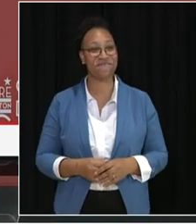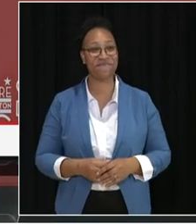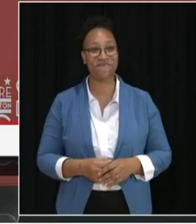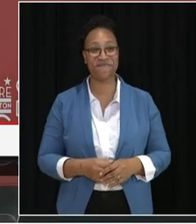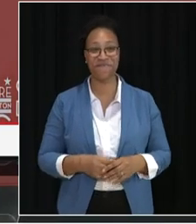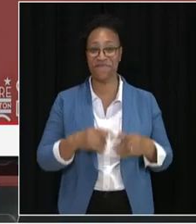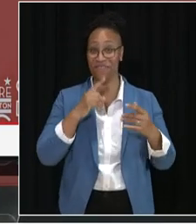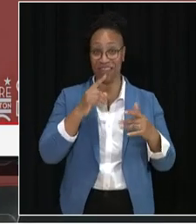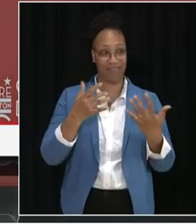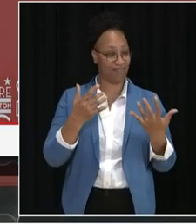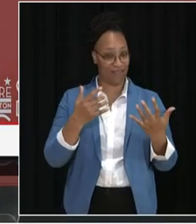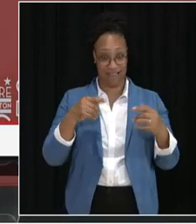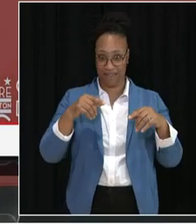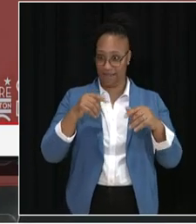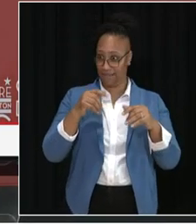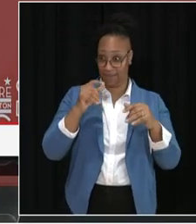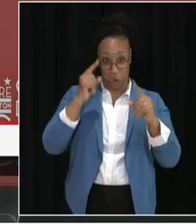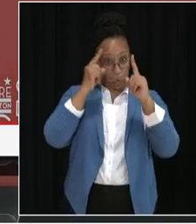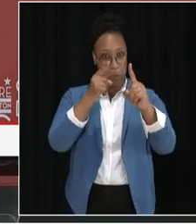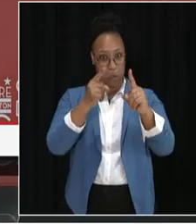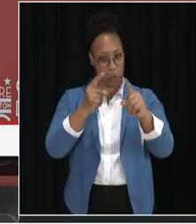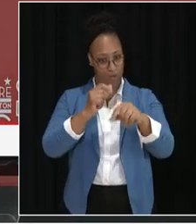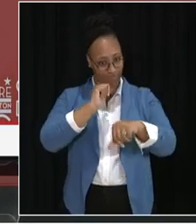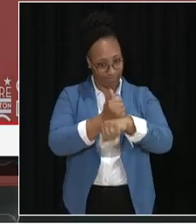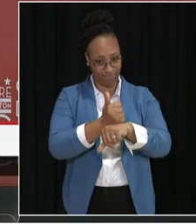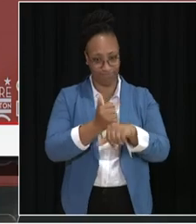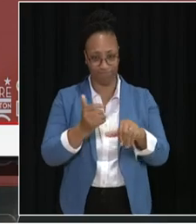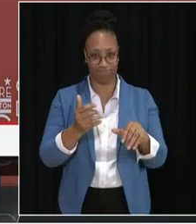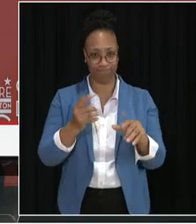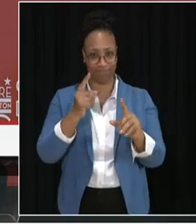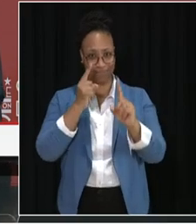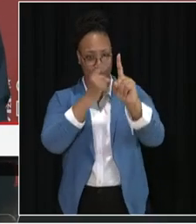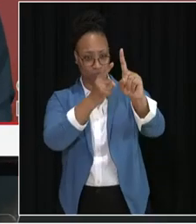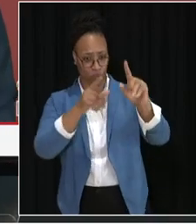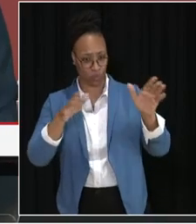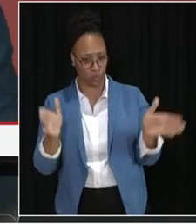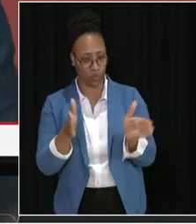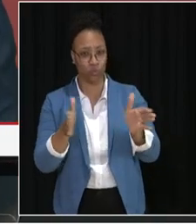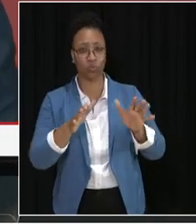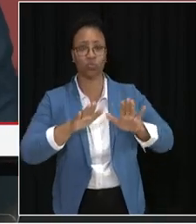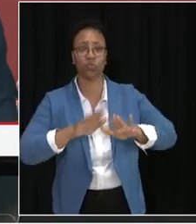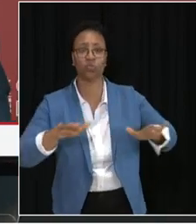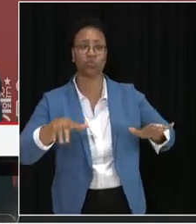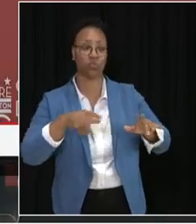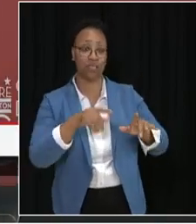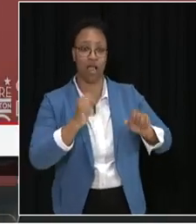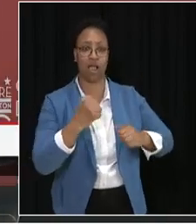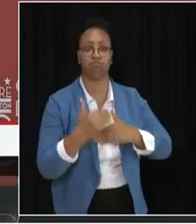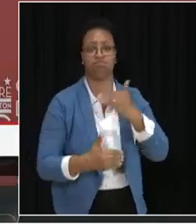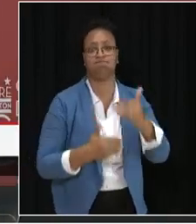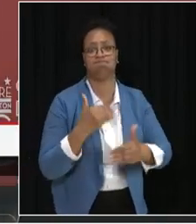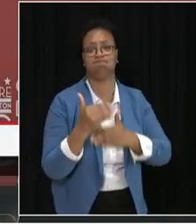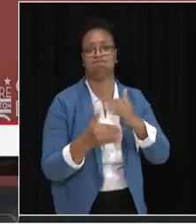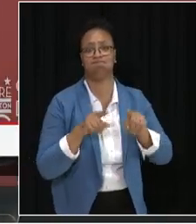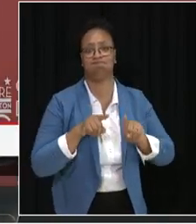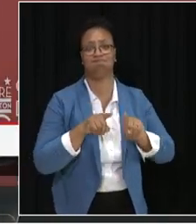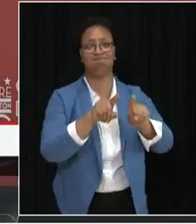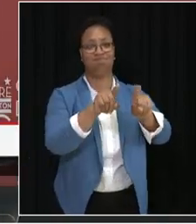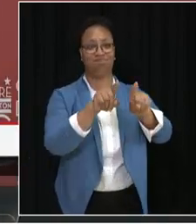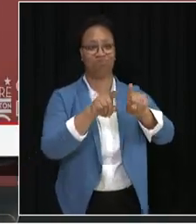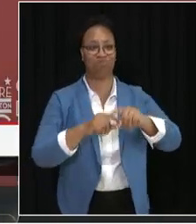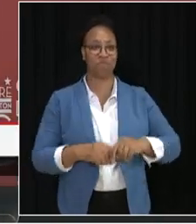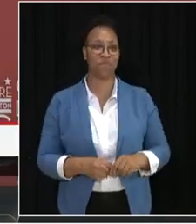to the middle class for those young people. That was back in 2019. A lot has happened since